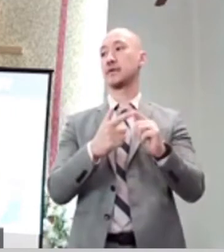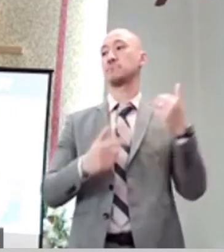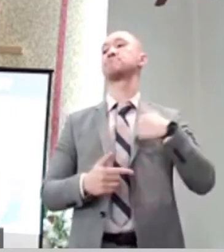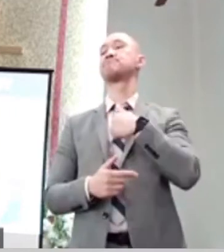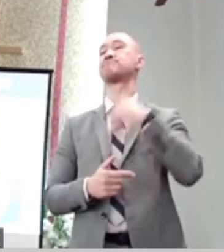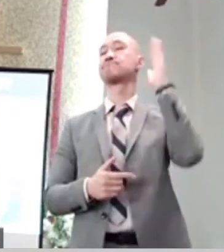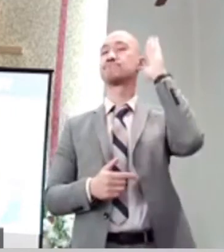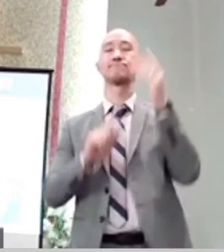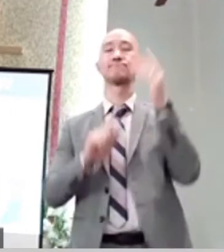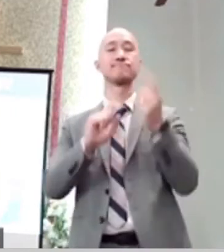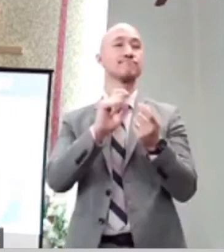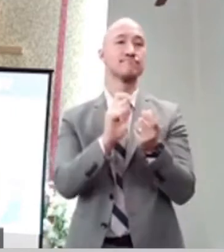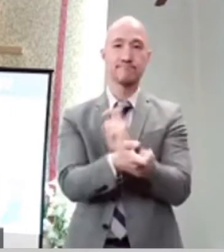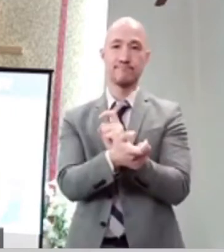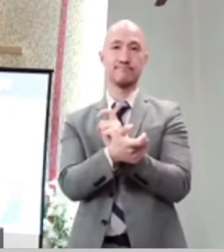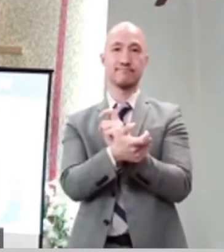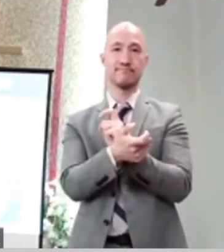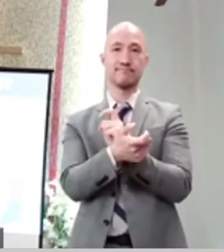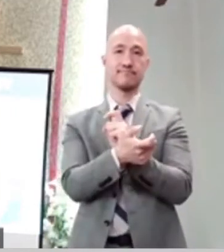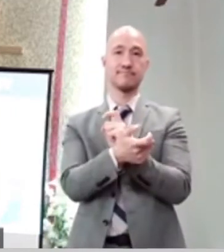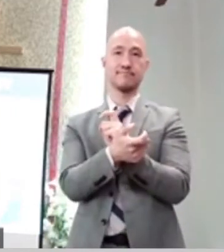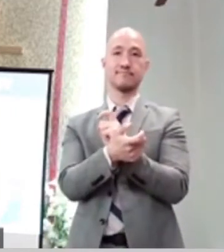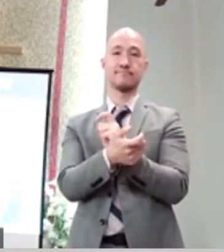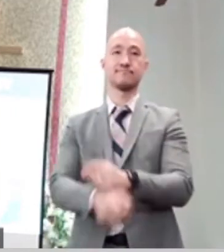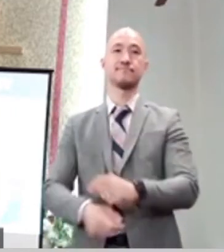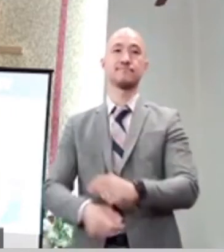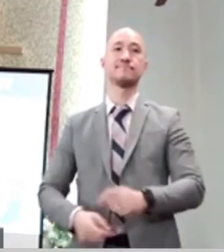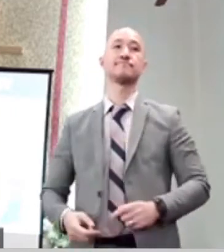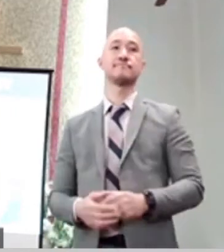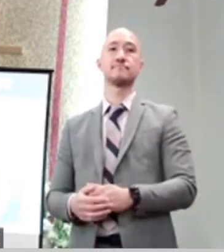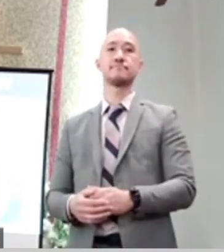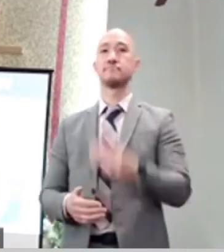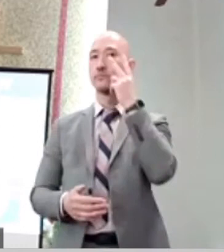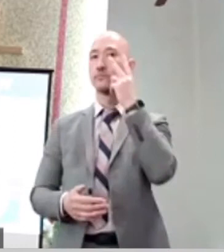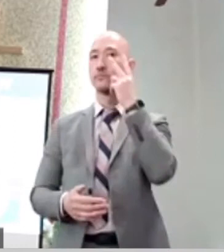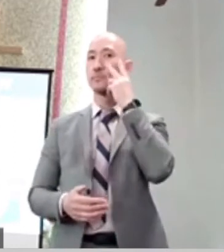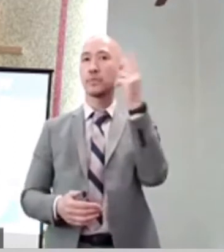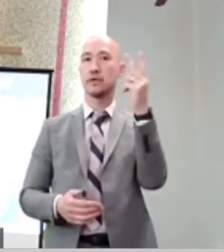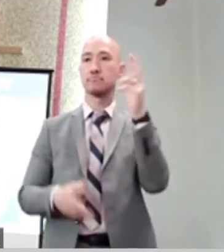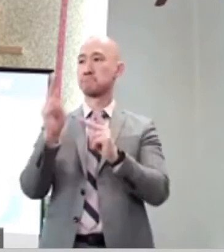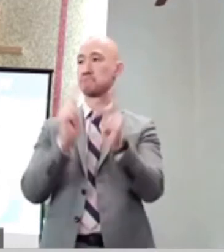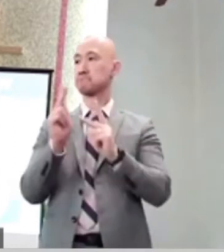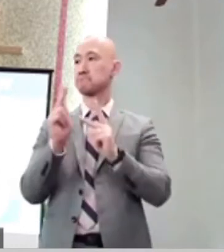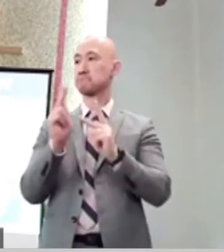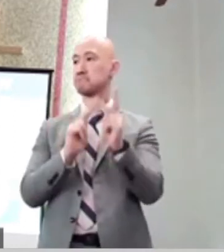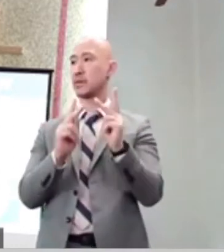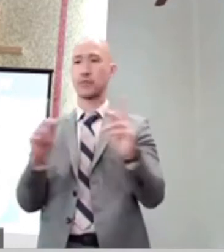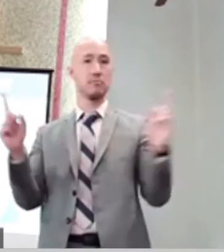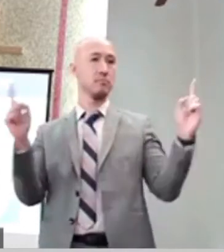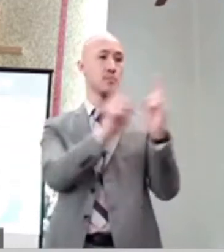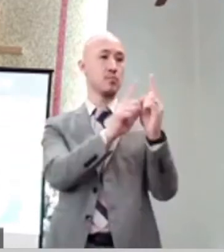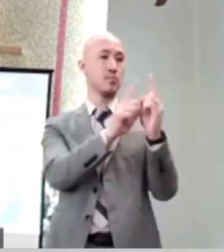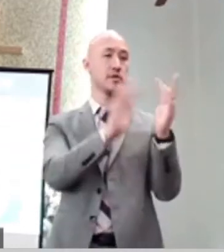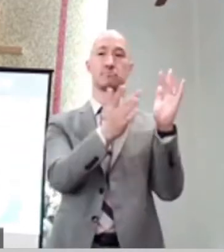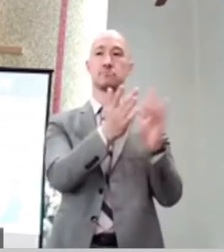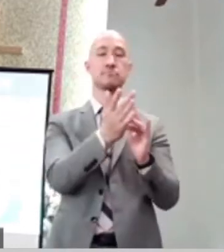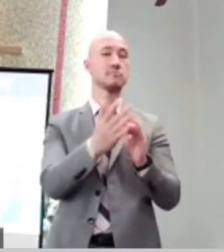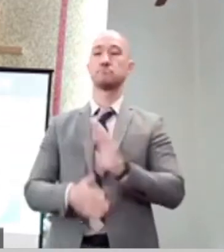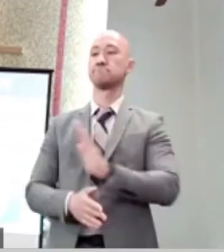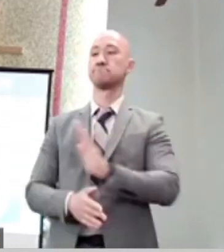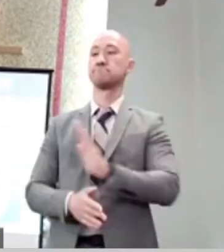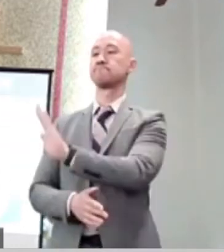had in the New Testament, meeting him face to face. And now our interaction with him is on the other side of the cross.